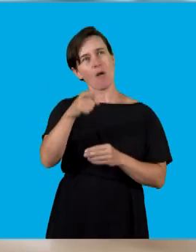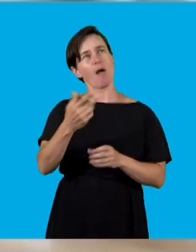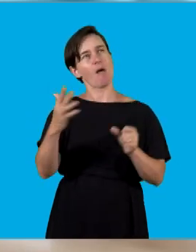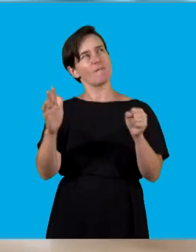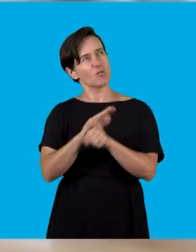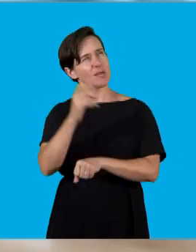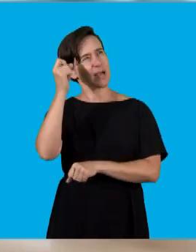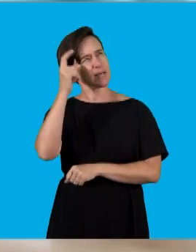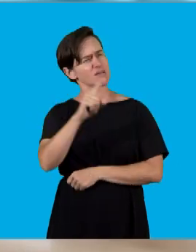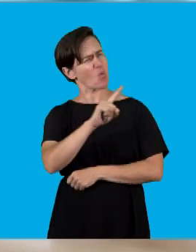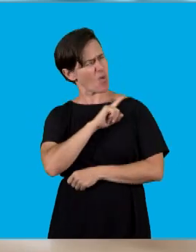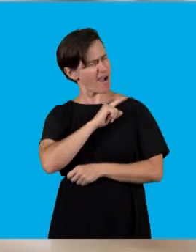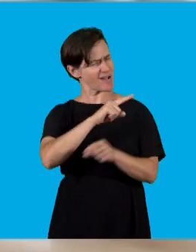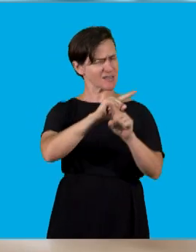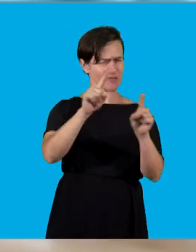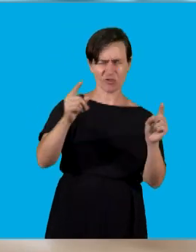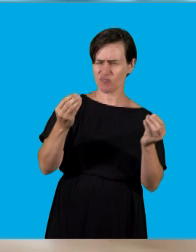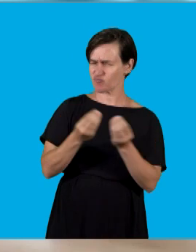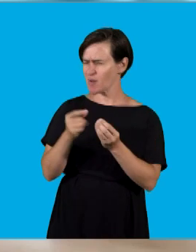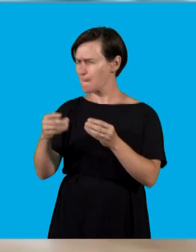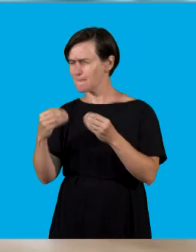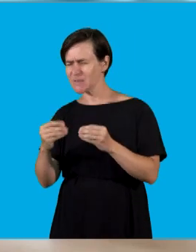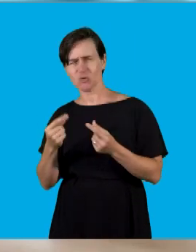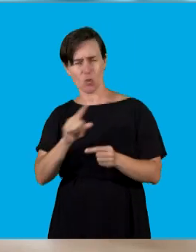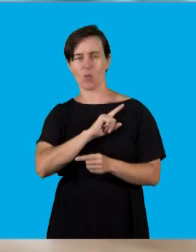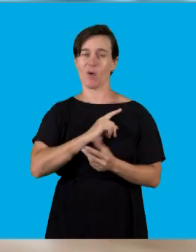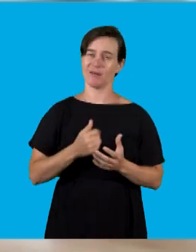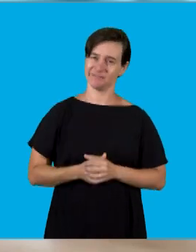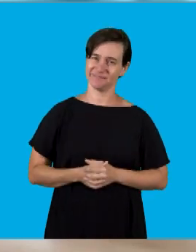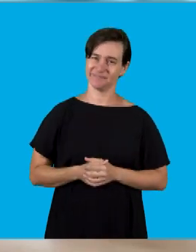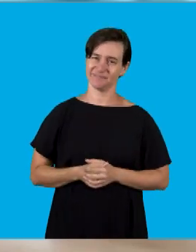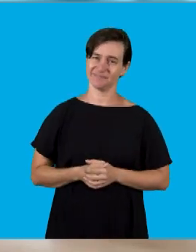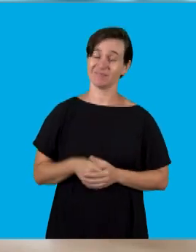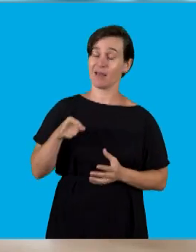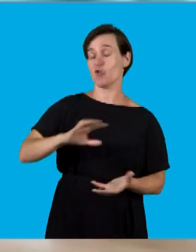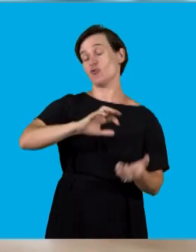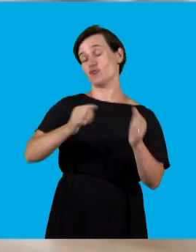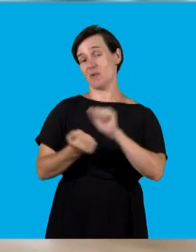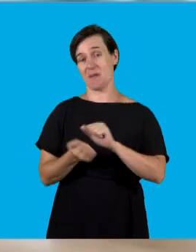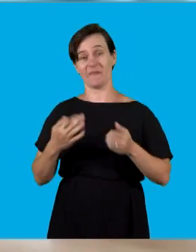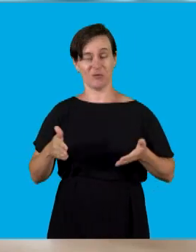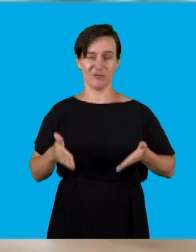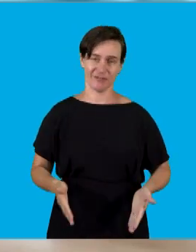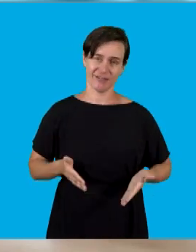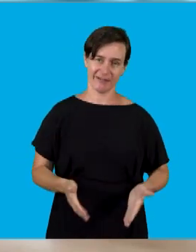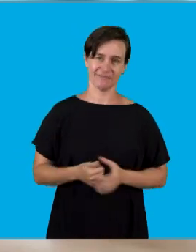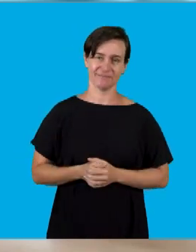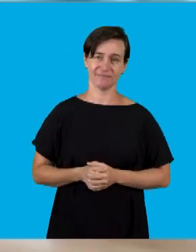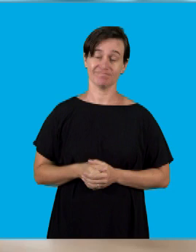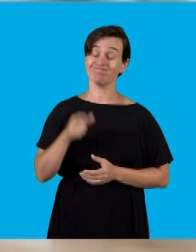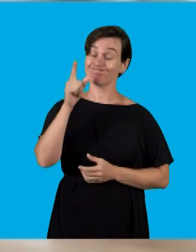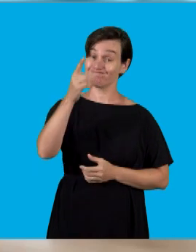see why things happen as they happen in businesses. With that said, this wraps up our lesson for